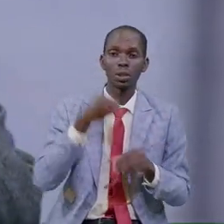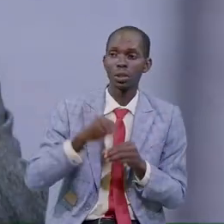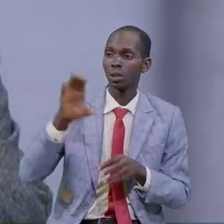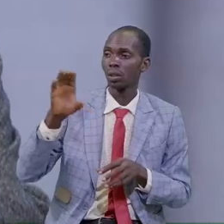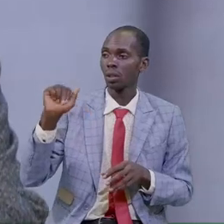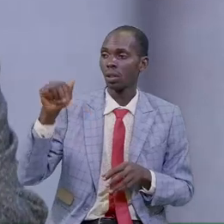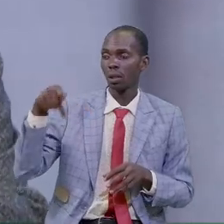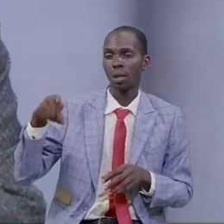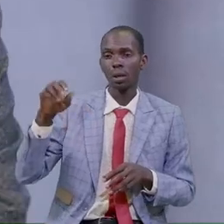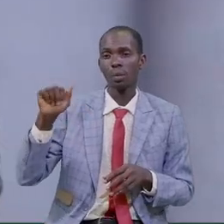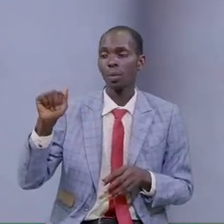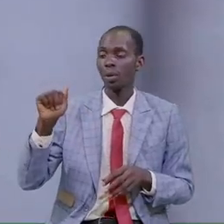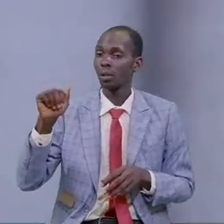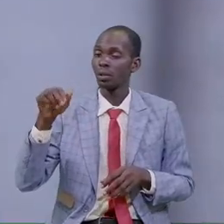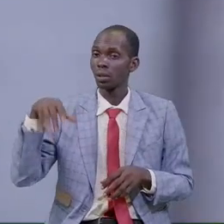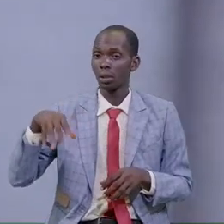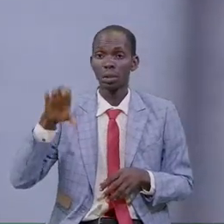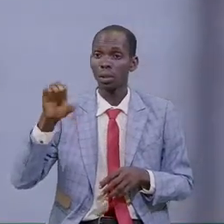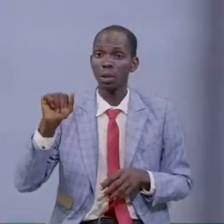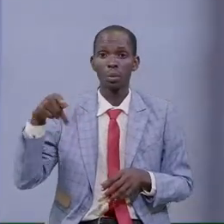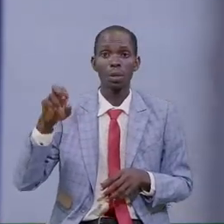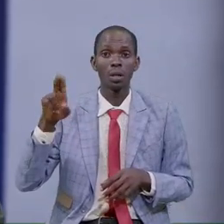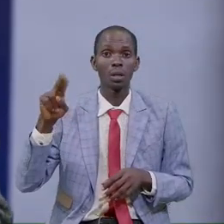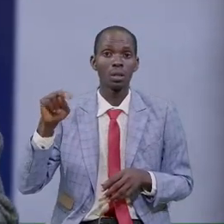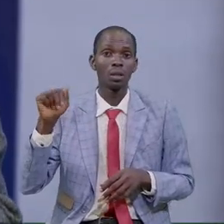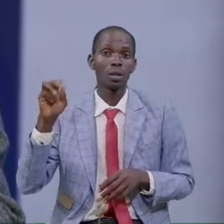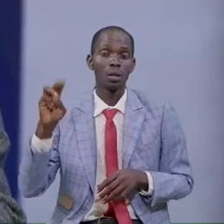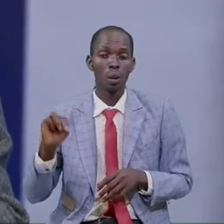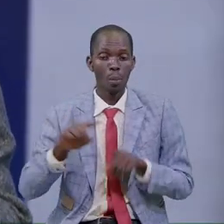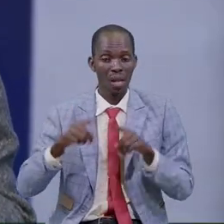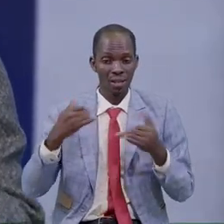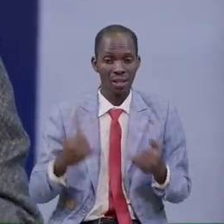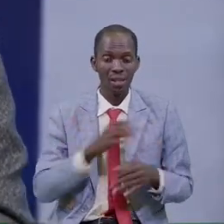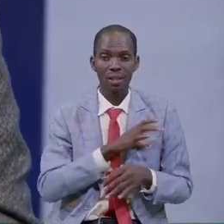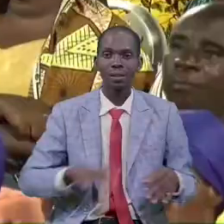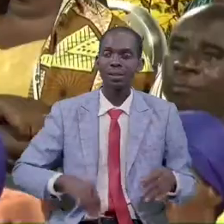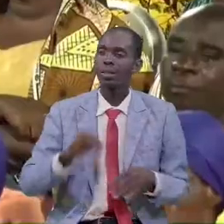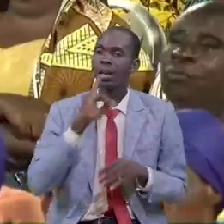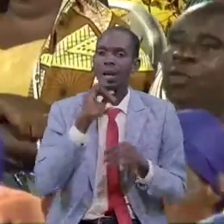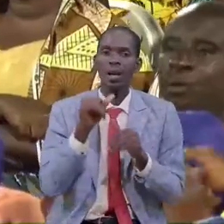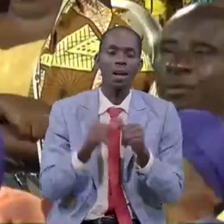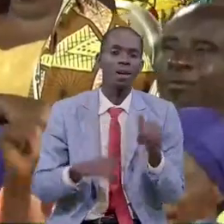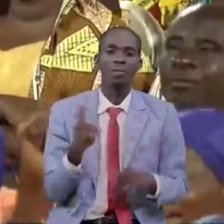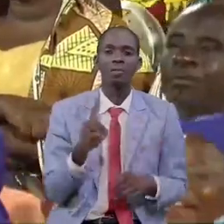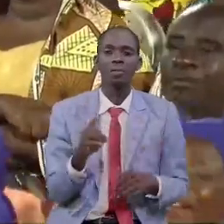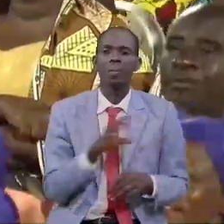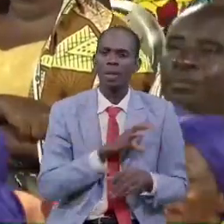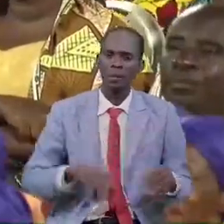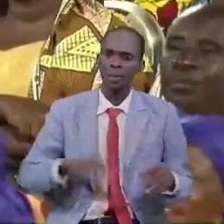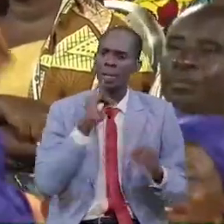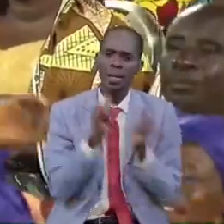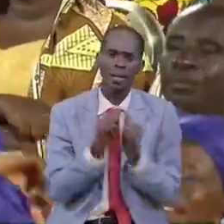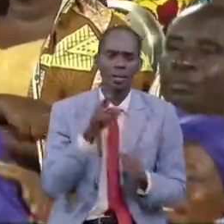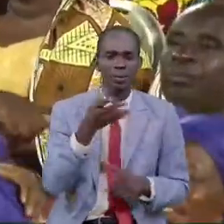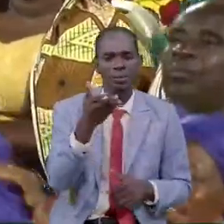But now he's everywhere. Maintenant, il est partout. He's with you. Il est avec vous. The